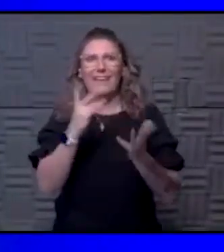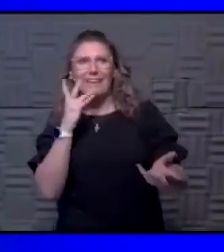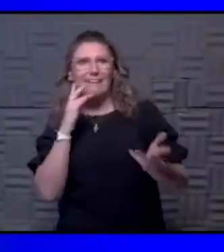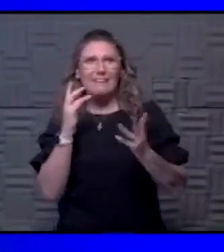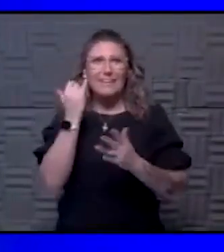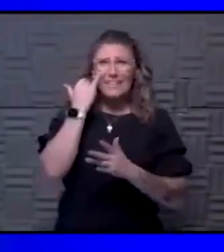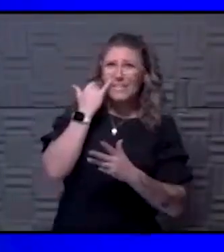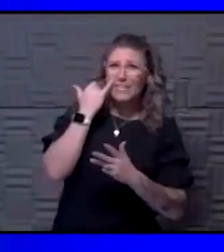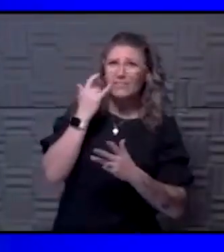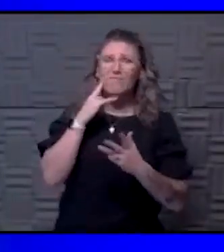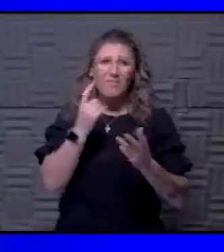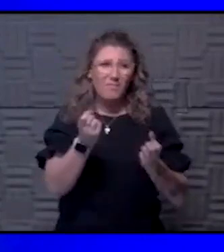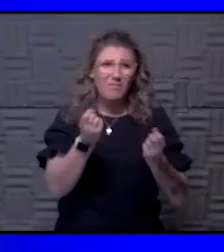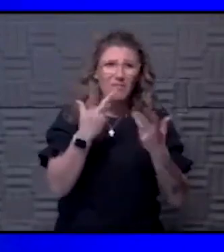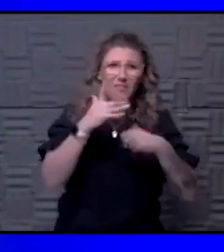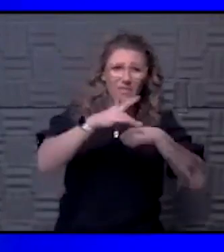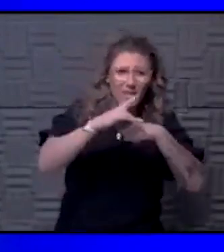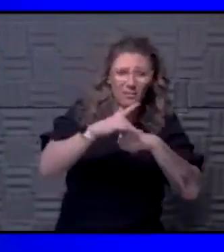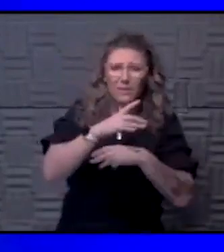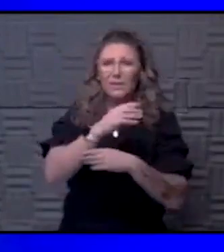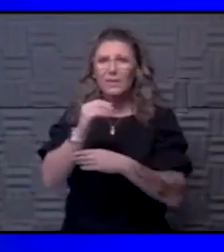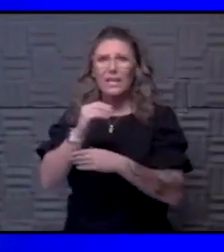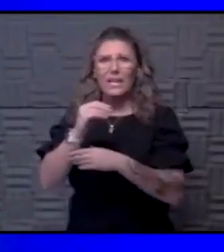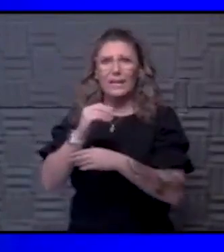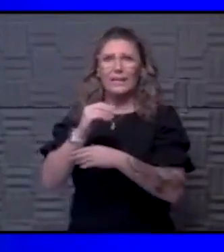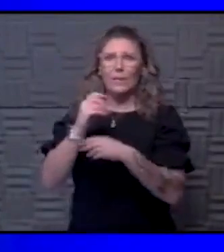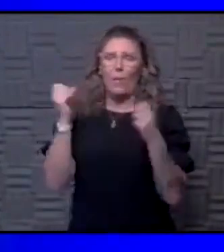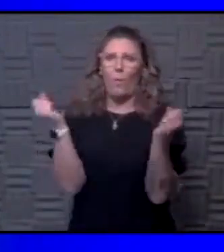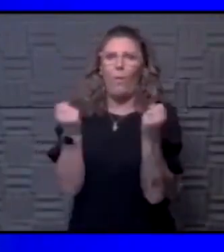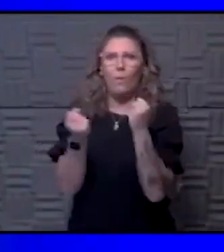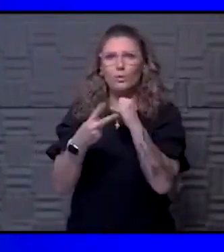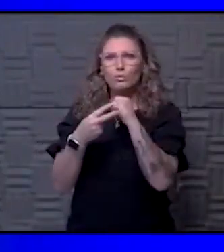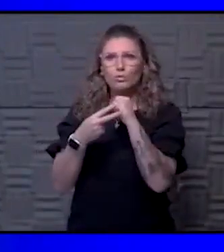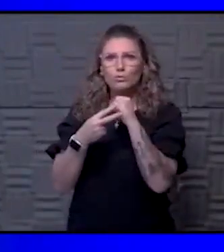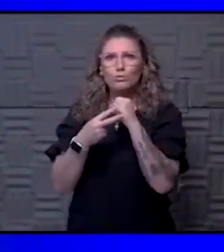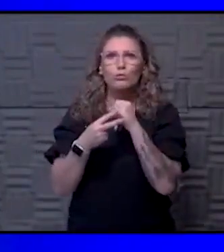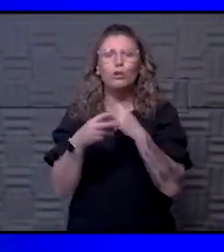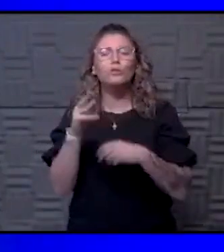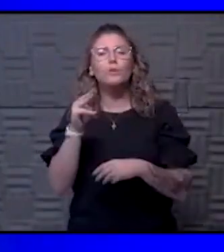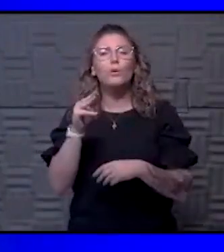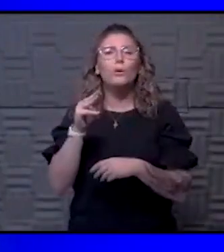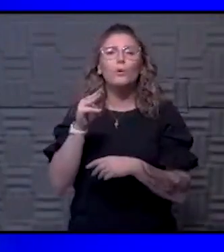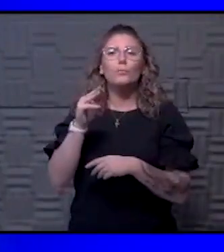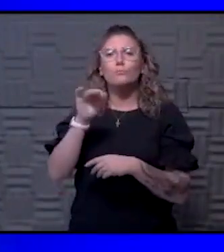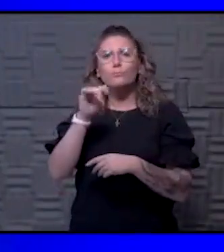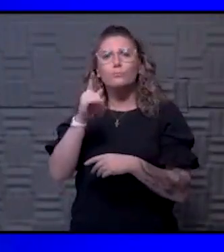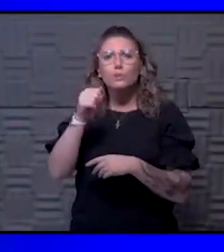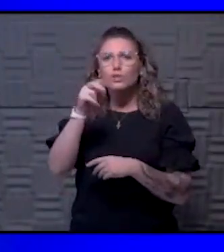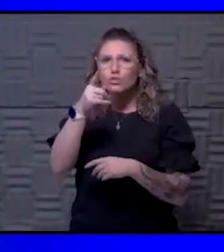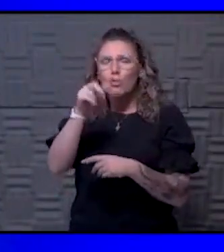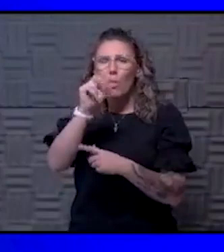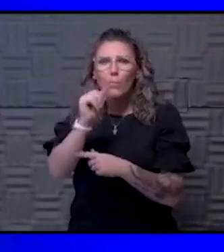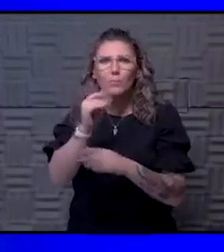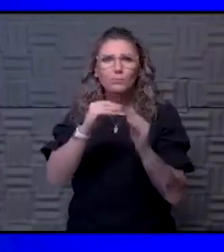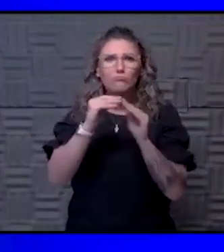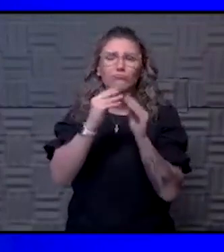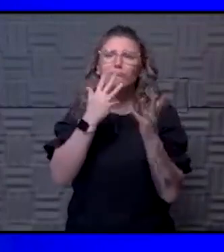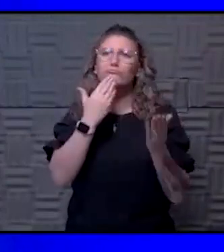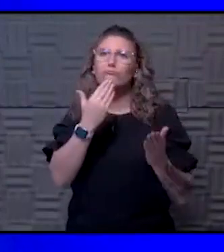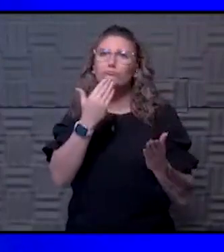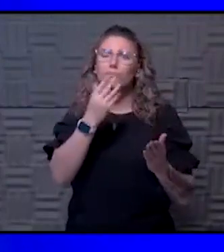and availability, so you mentioned ultra-cold storage. So Moderna is still also very good for rural areas, and they have even more